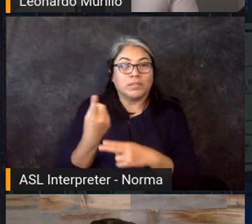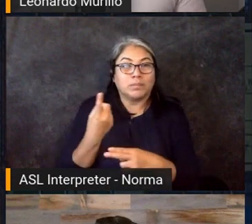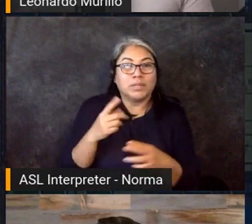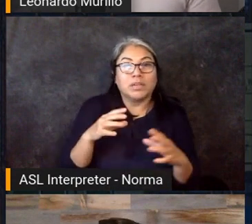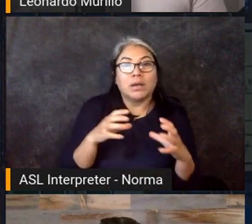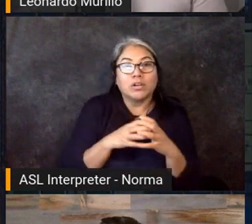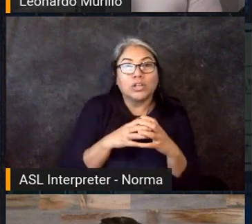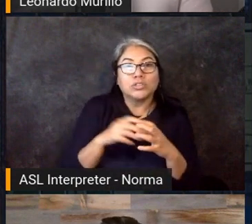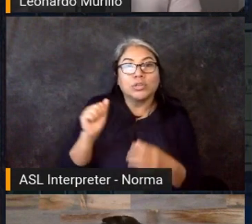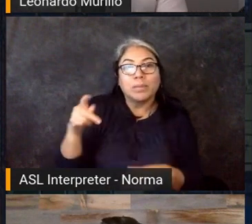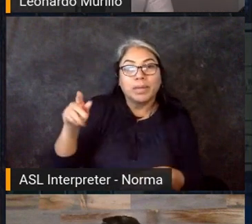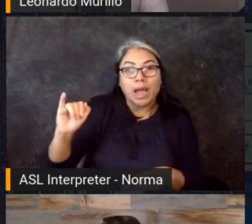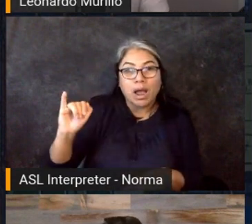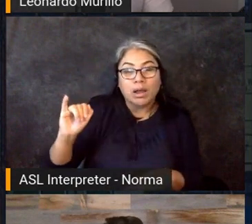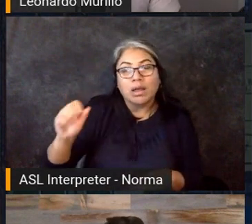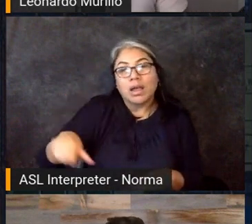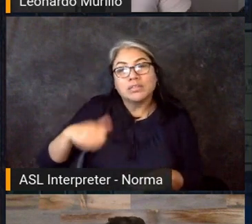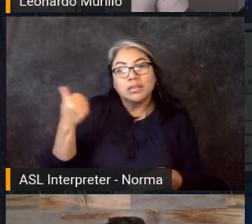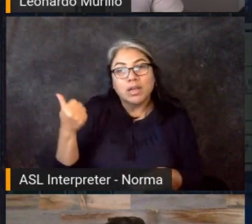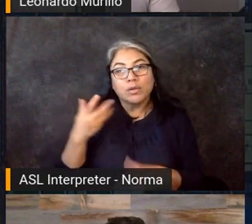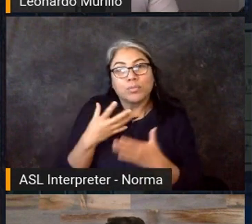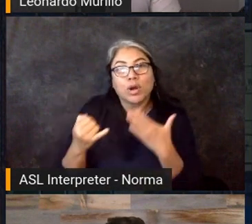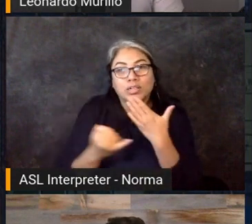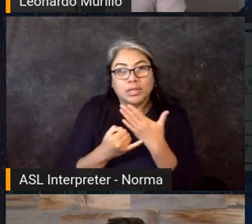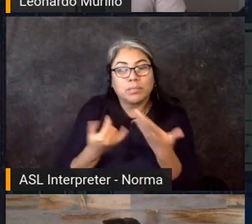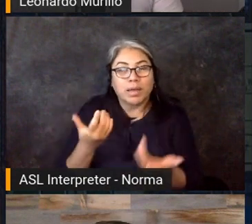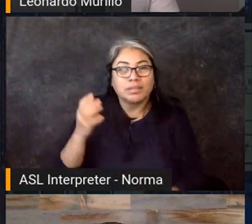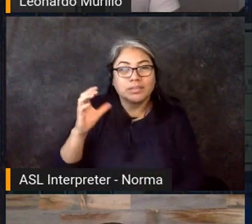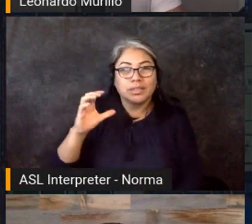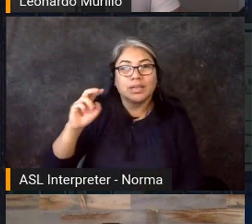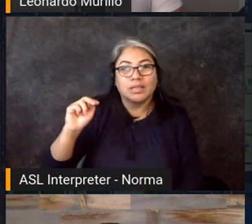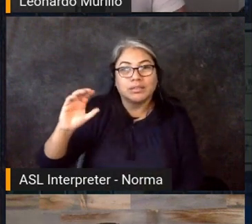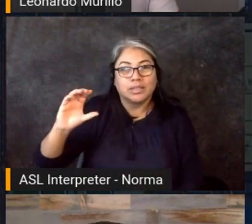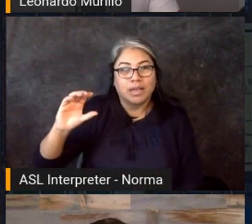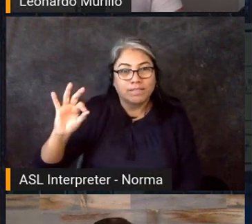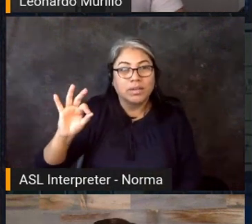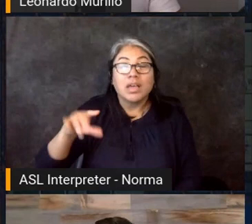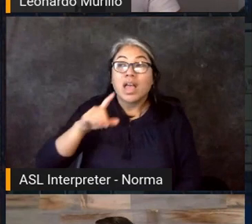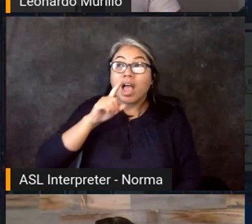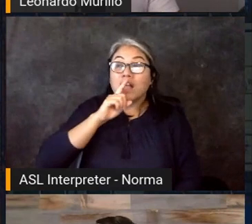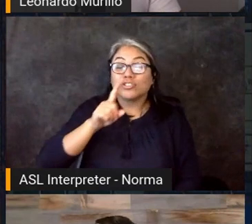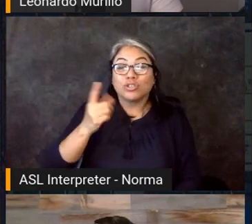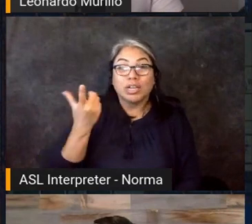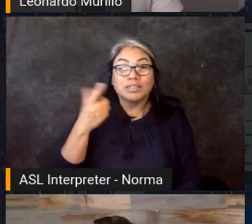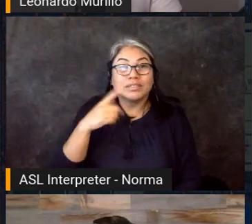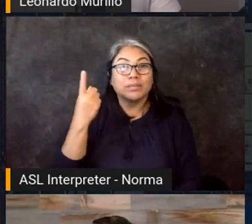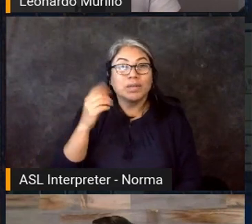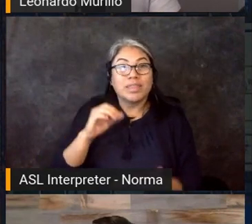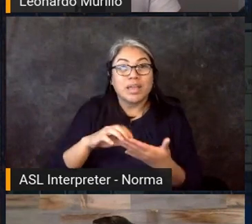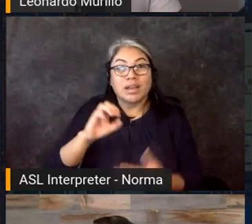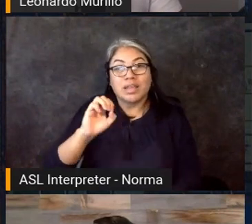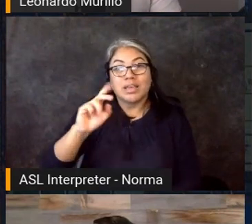by the CNCF. Matter of fact is, it's something that EKS Anywhere is also using